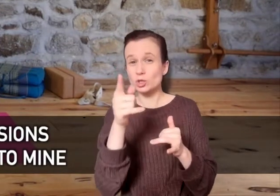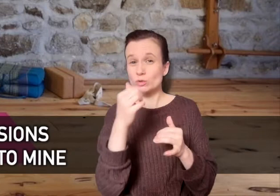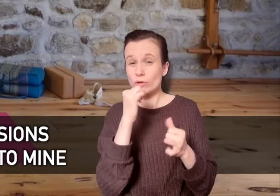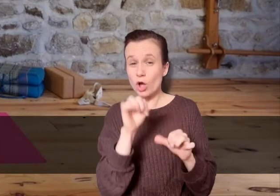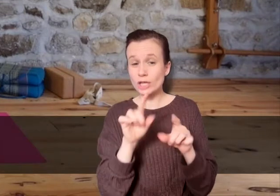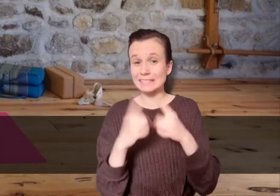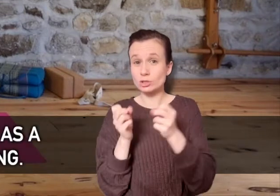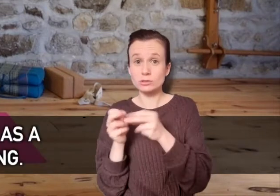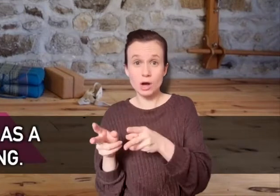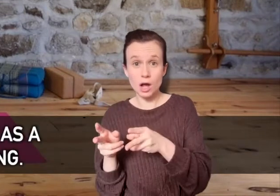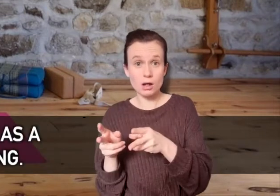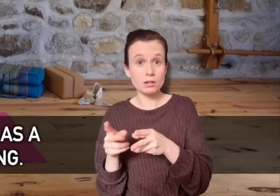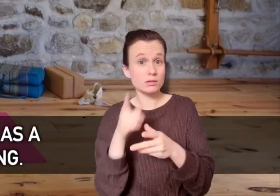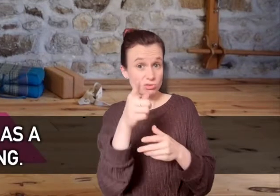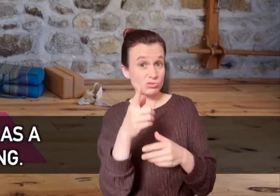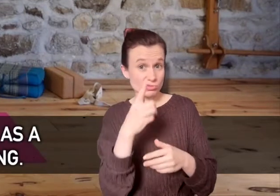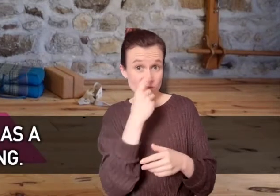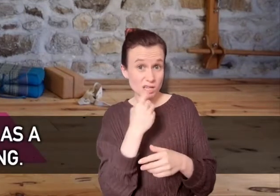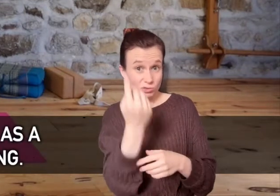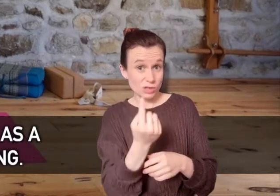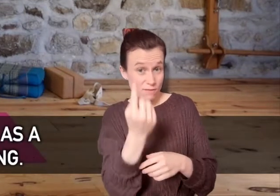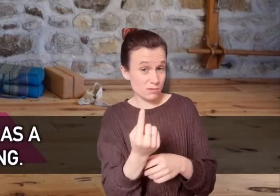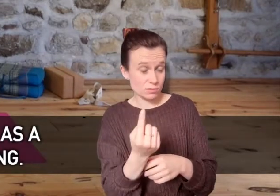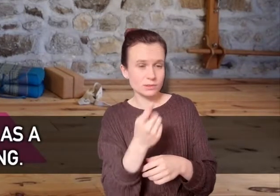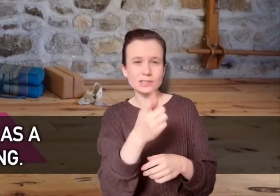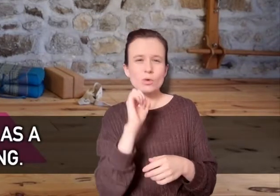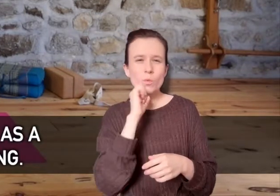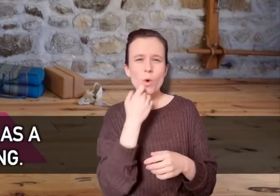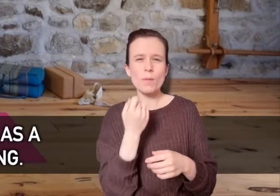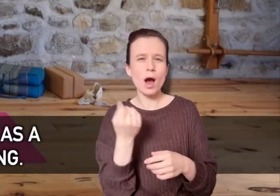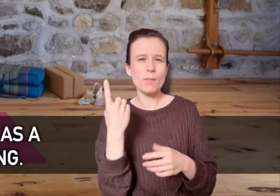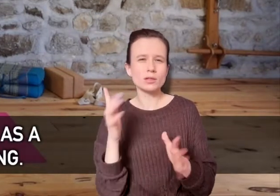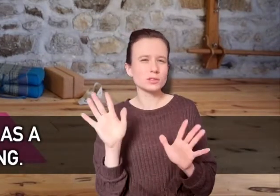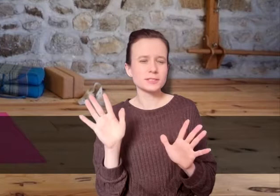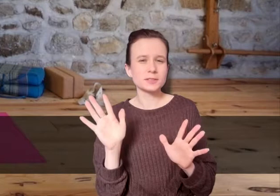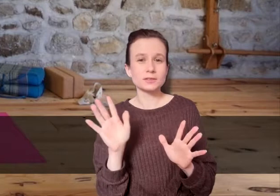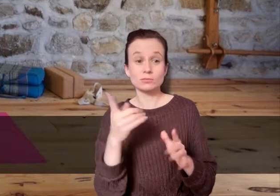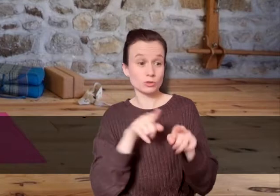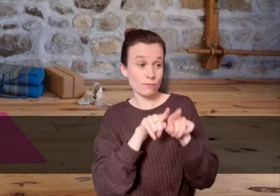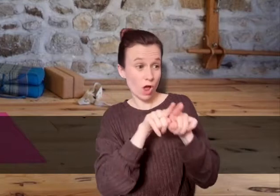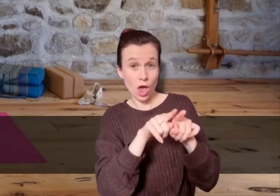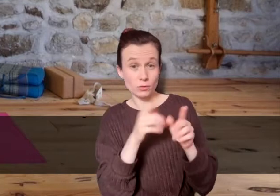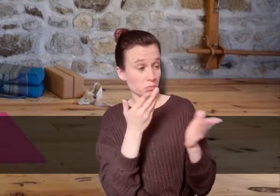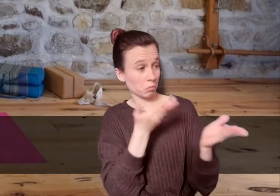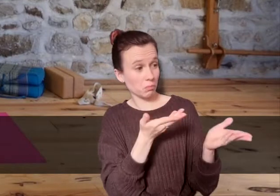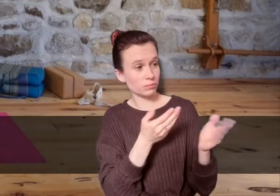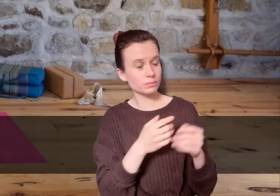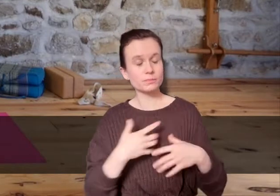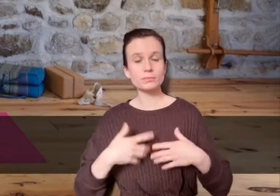prefer to mine, do that. We're just going to use it as a warm-up. Otherwise, just follow along. We're going to